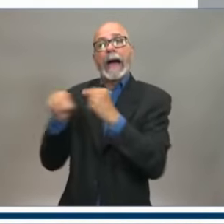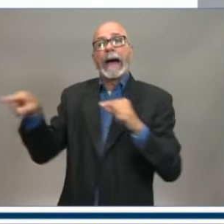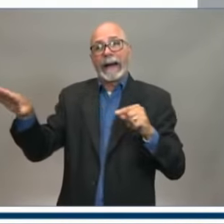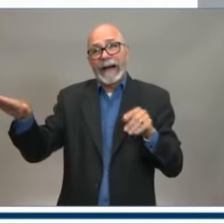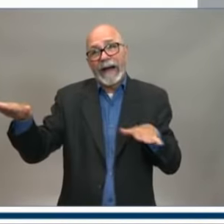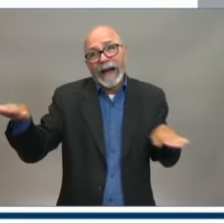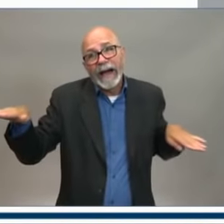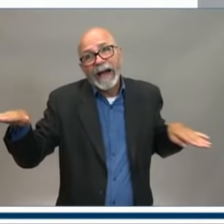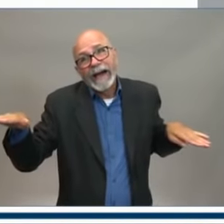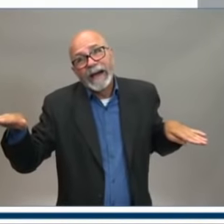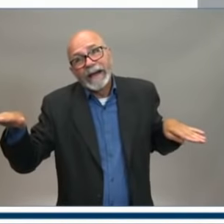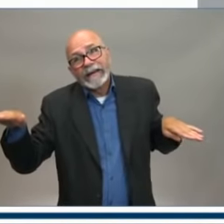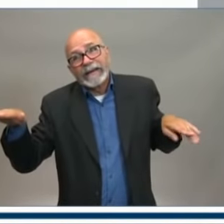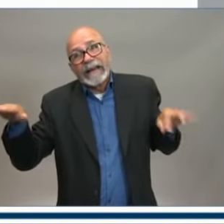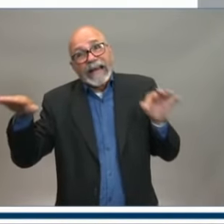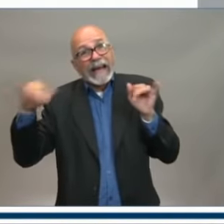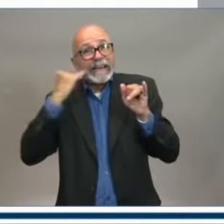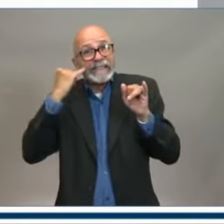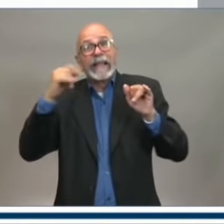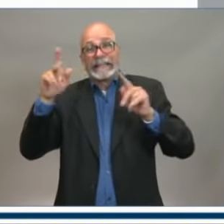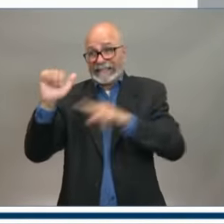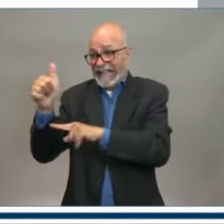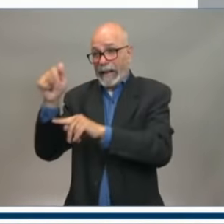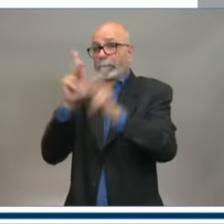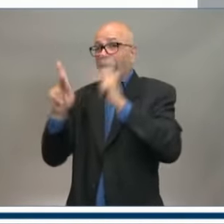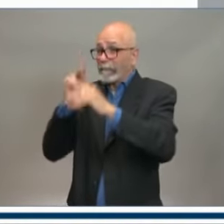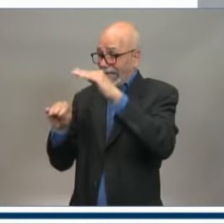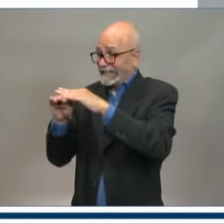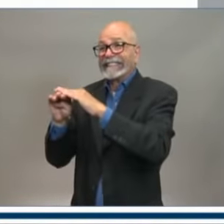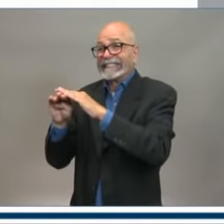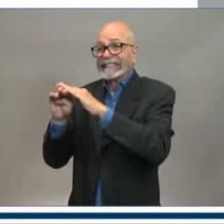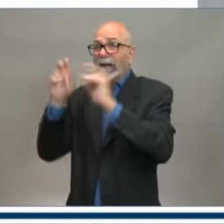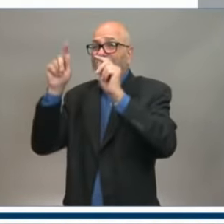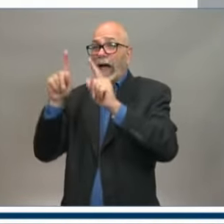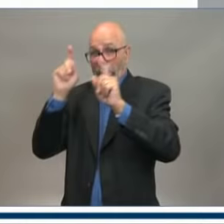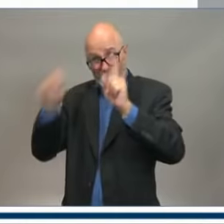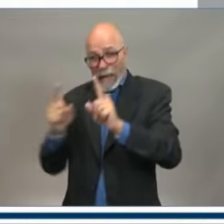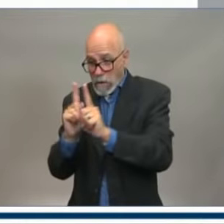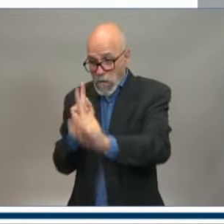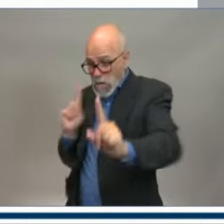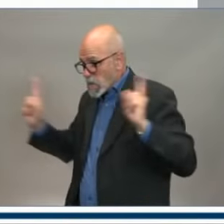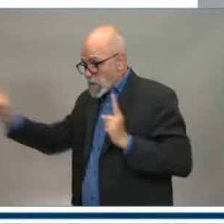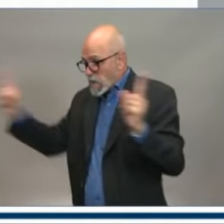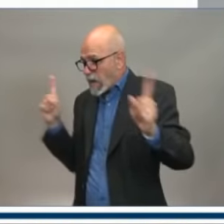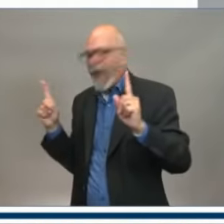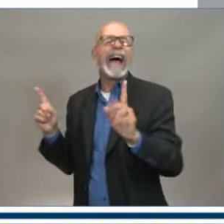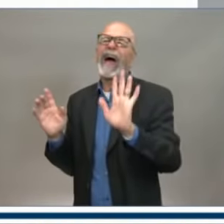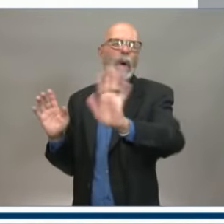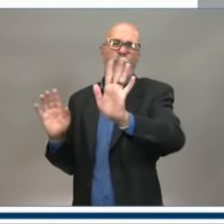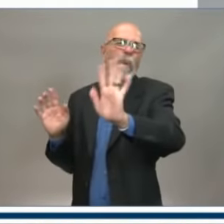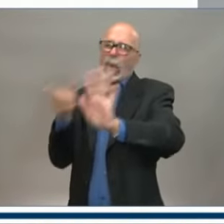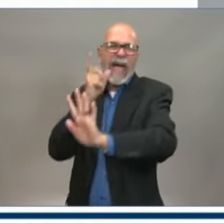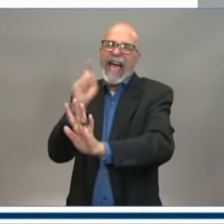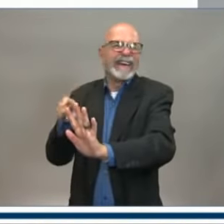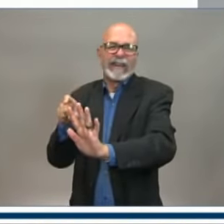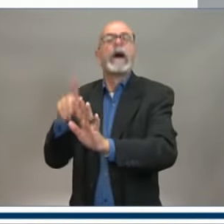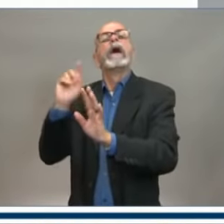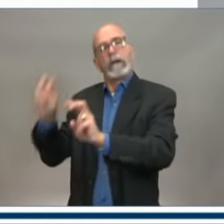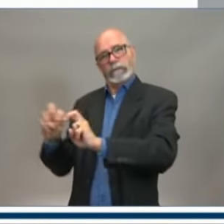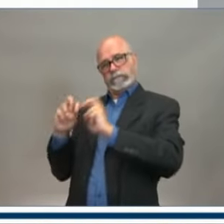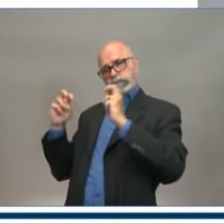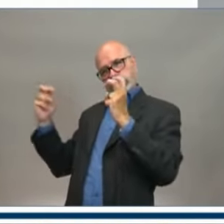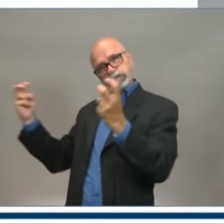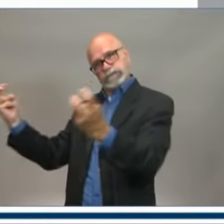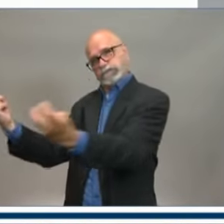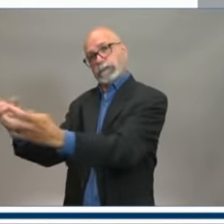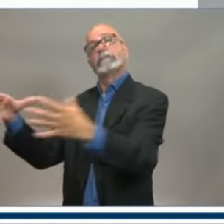which is not likely, they have to be people from the same household or household bubble. We're not yet ready to